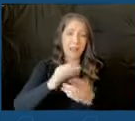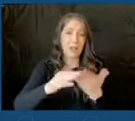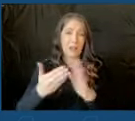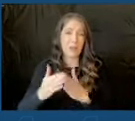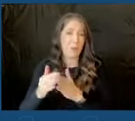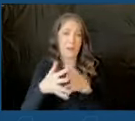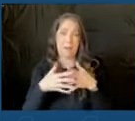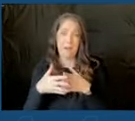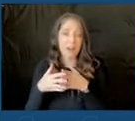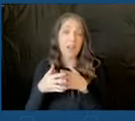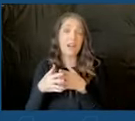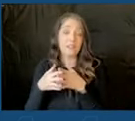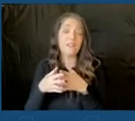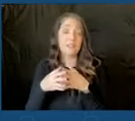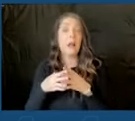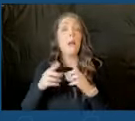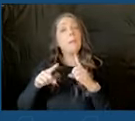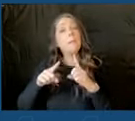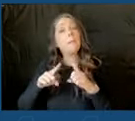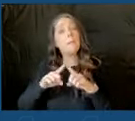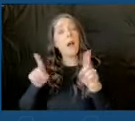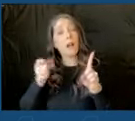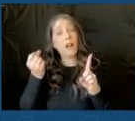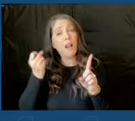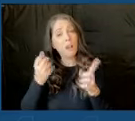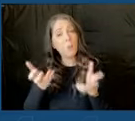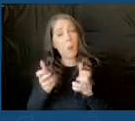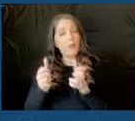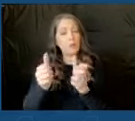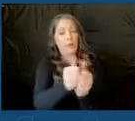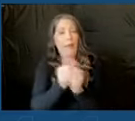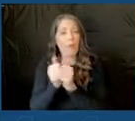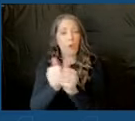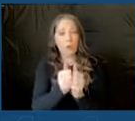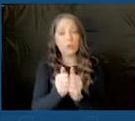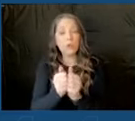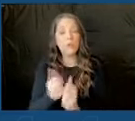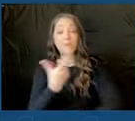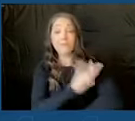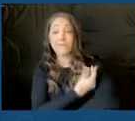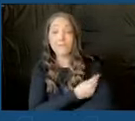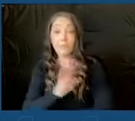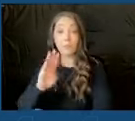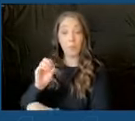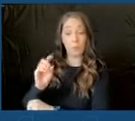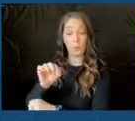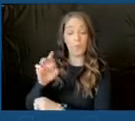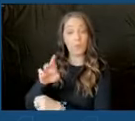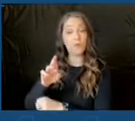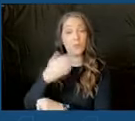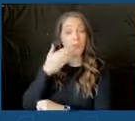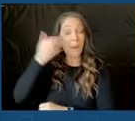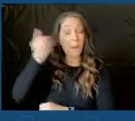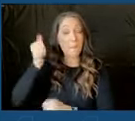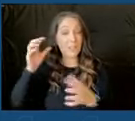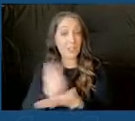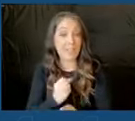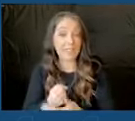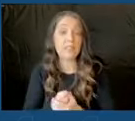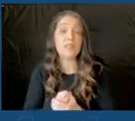we also want to make sure we get through this together. So again, getting vaccinated boosts is our best shot, but also we have to restore some normalcy to our